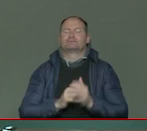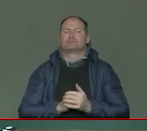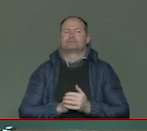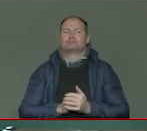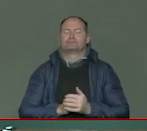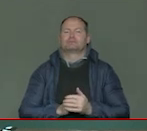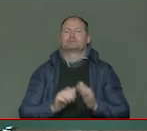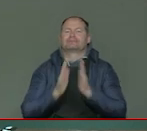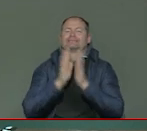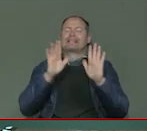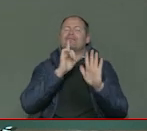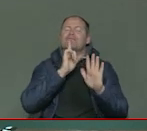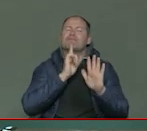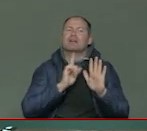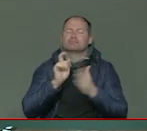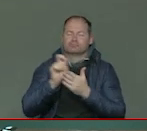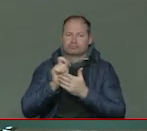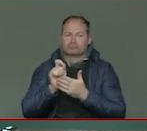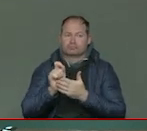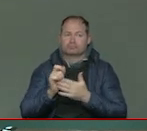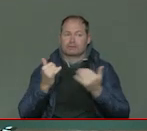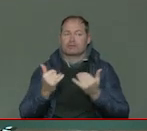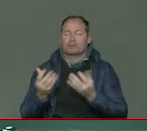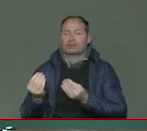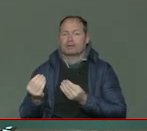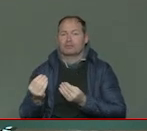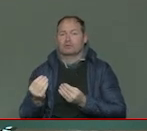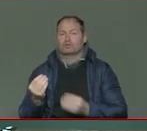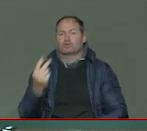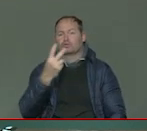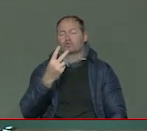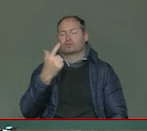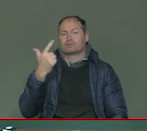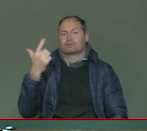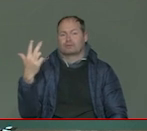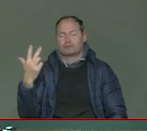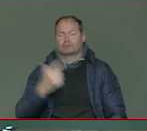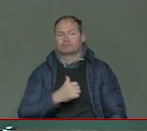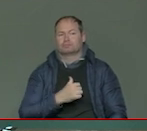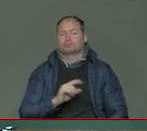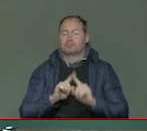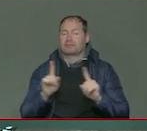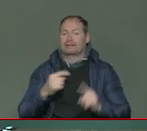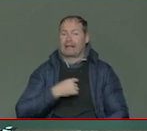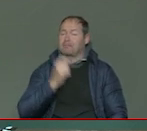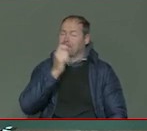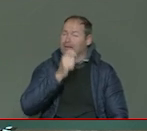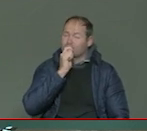post-dated EFT. I record 10,000 here, so my total will be 278. Am I right? But did I actually pay